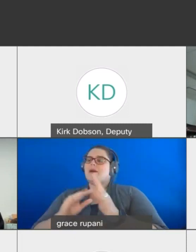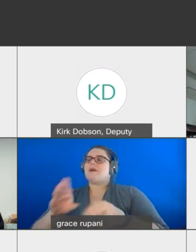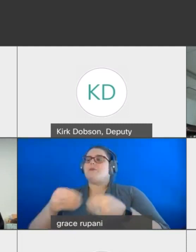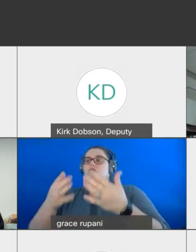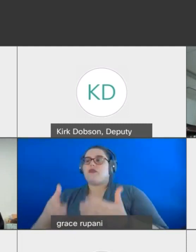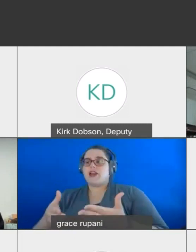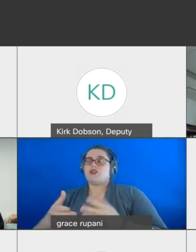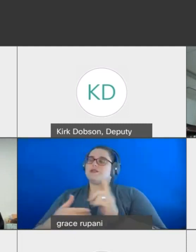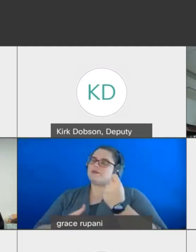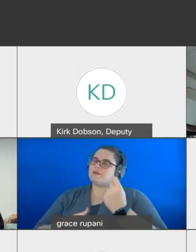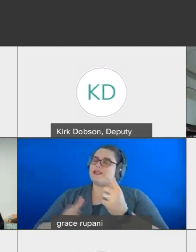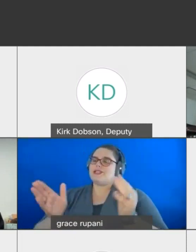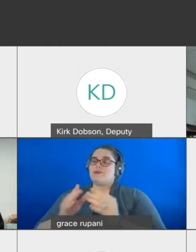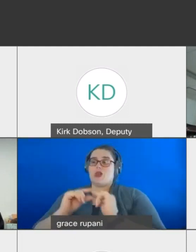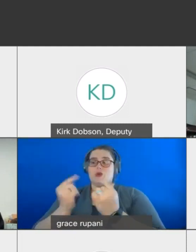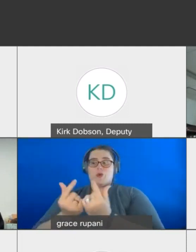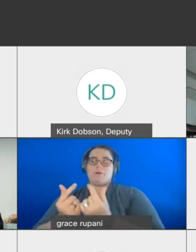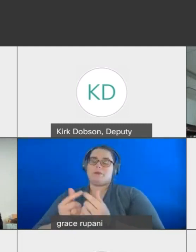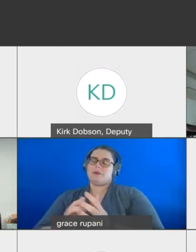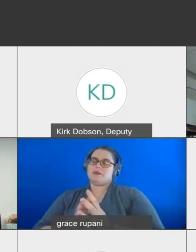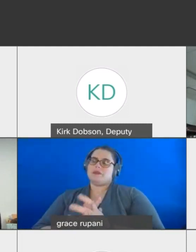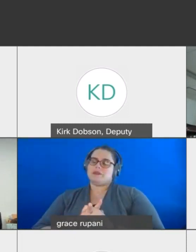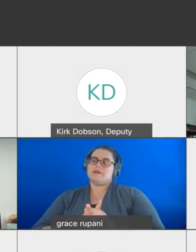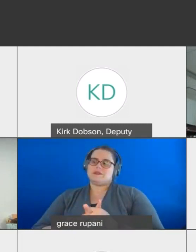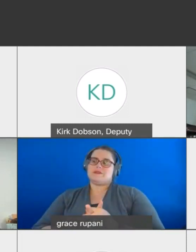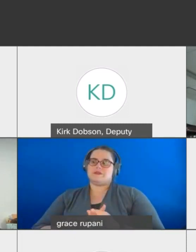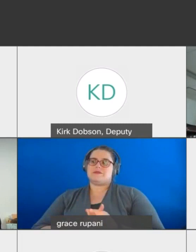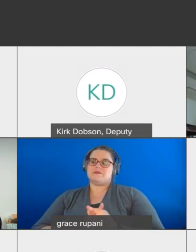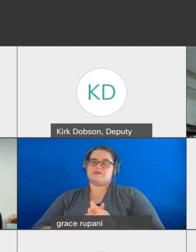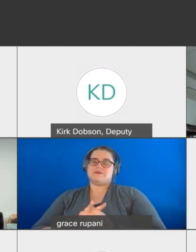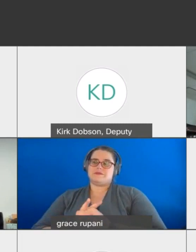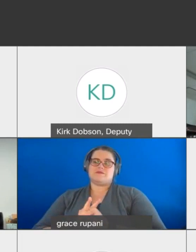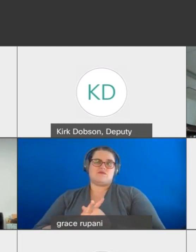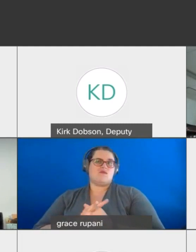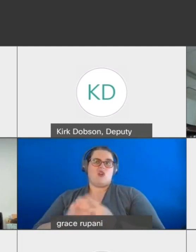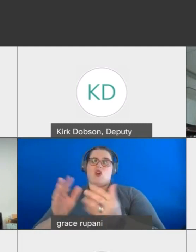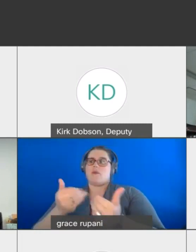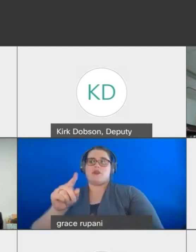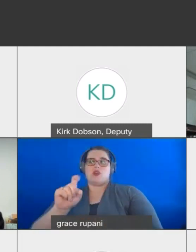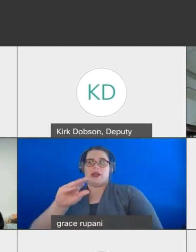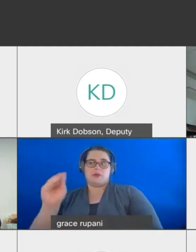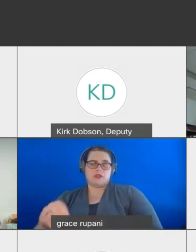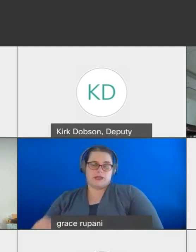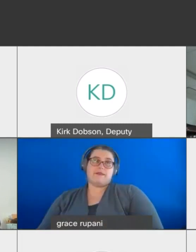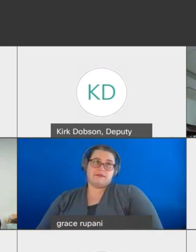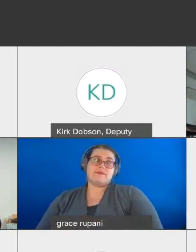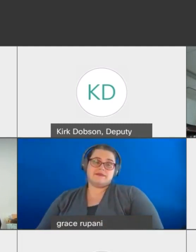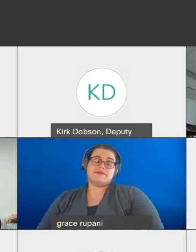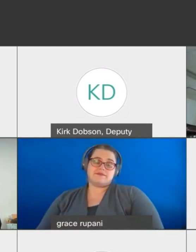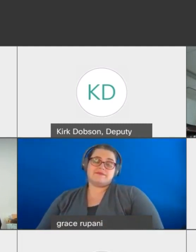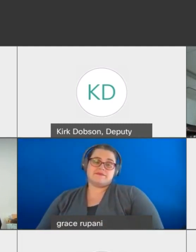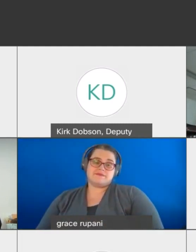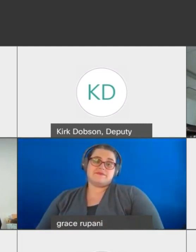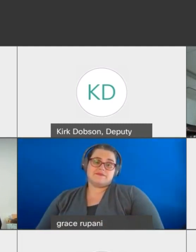group, that are at least rounded up 100%, including providers that are, not